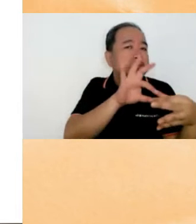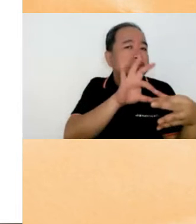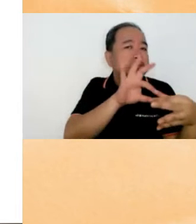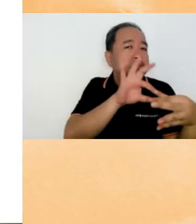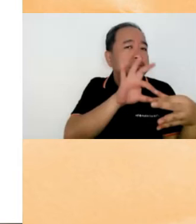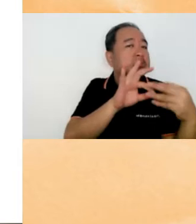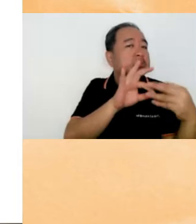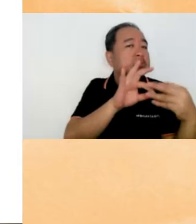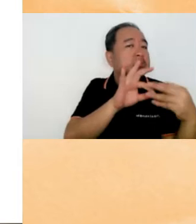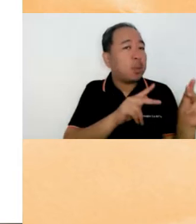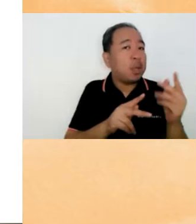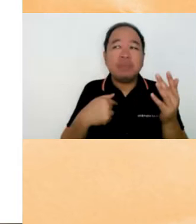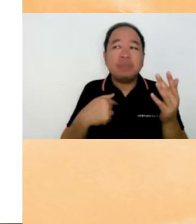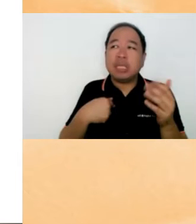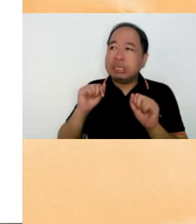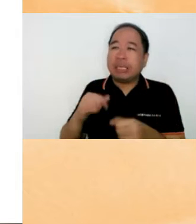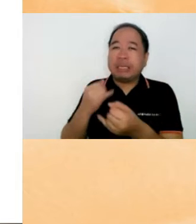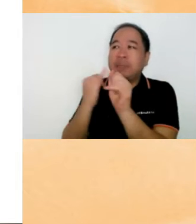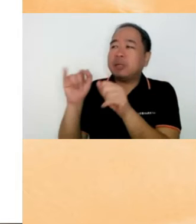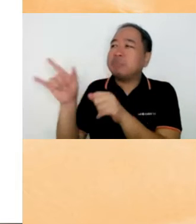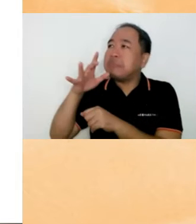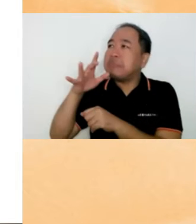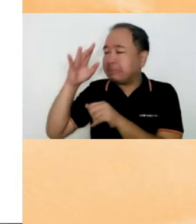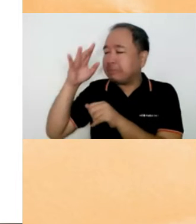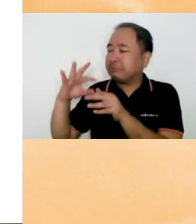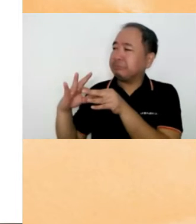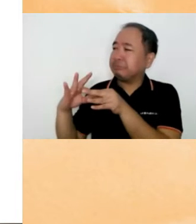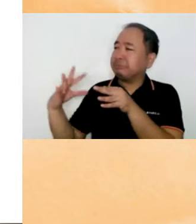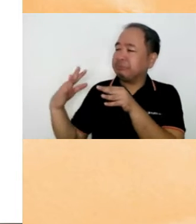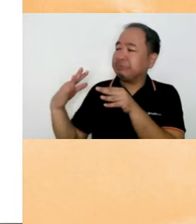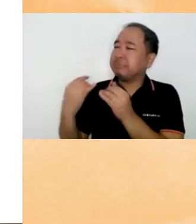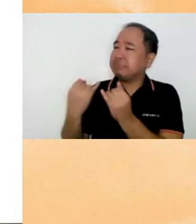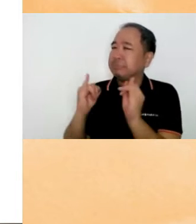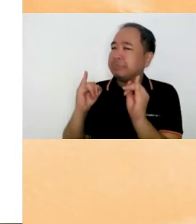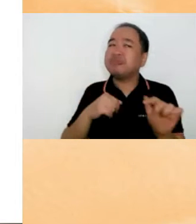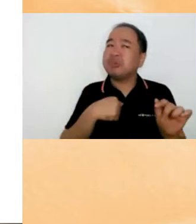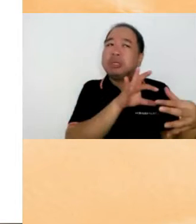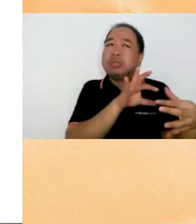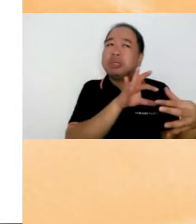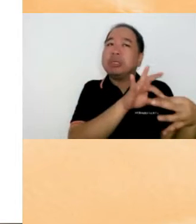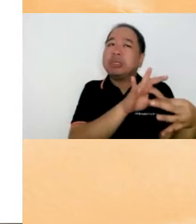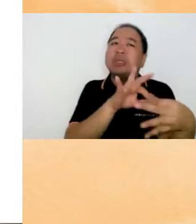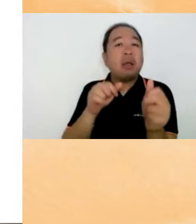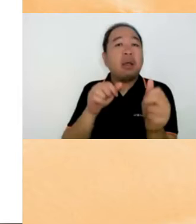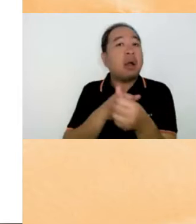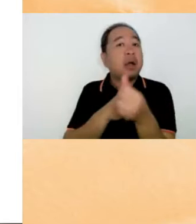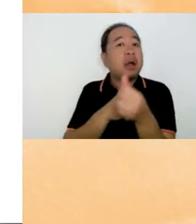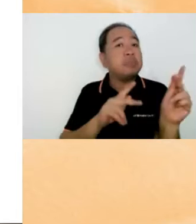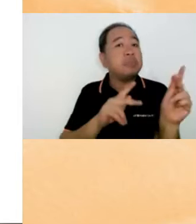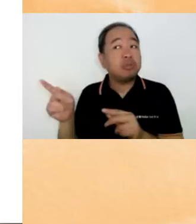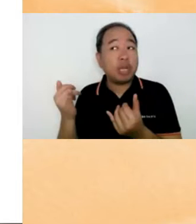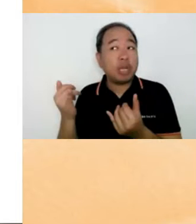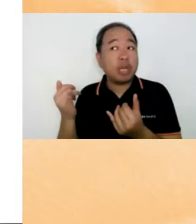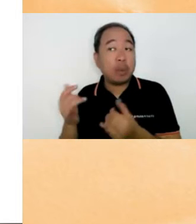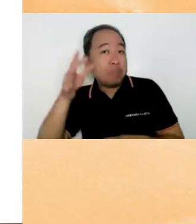no? Okay, what do parents have to do? One is to encourage independence, allow child to explore on